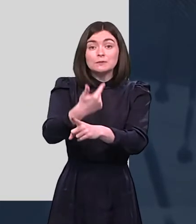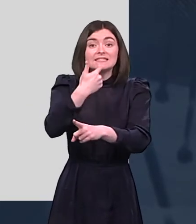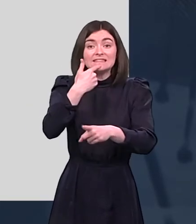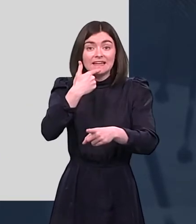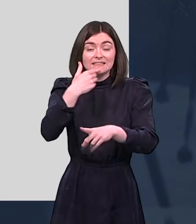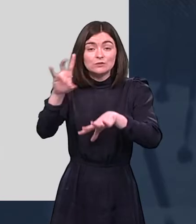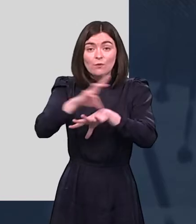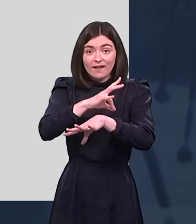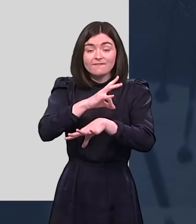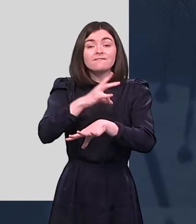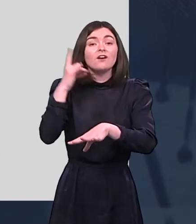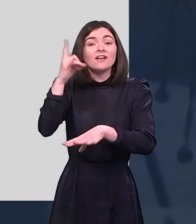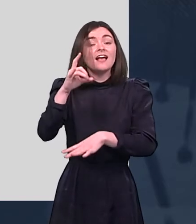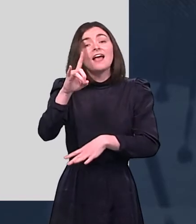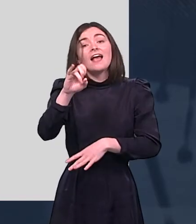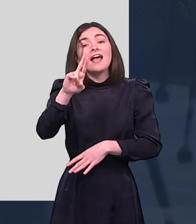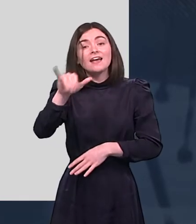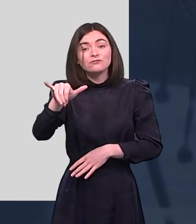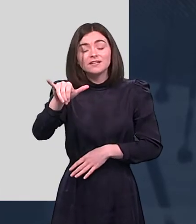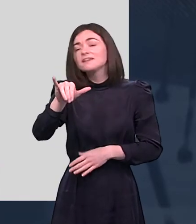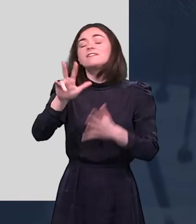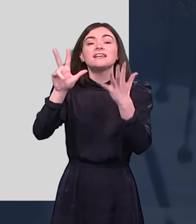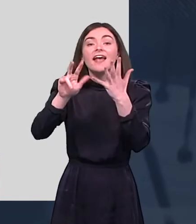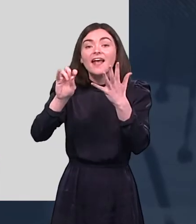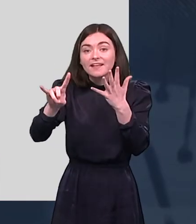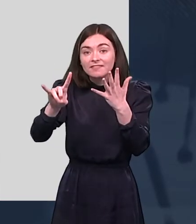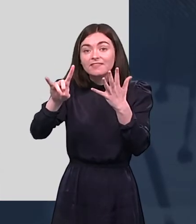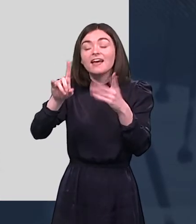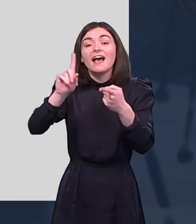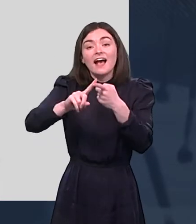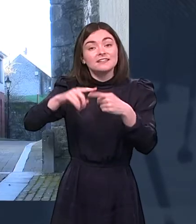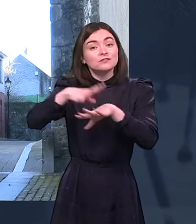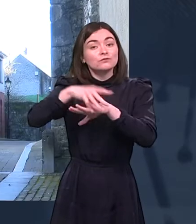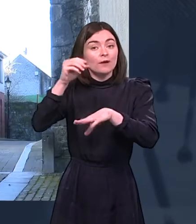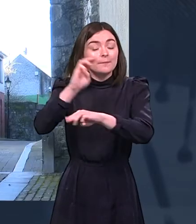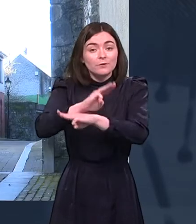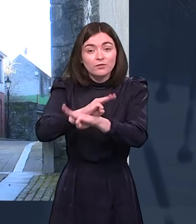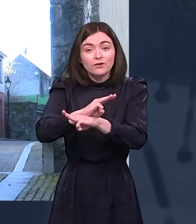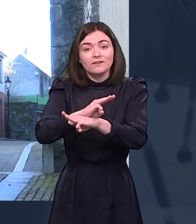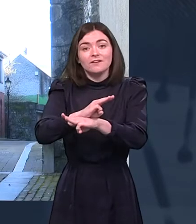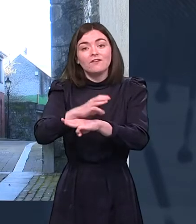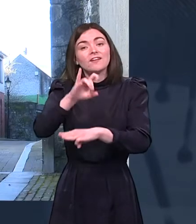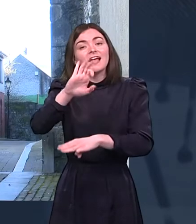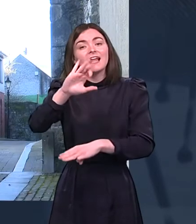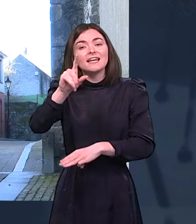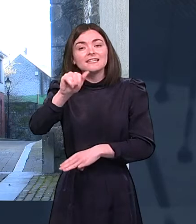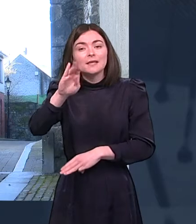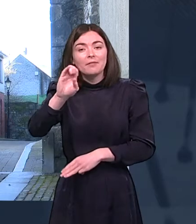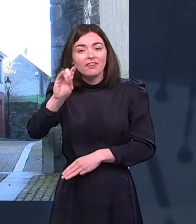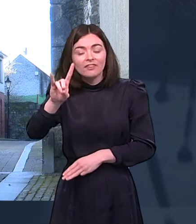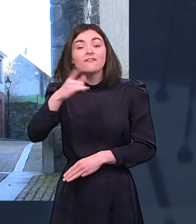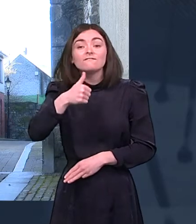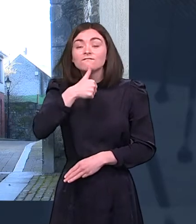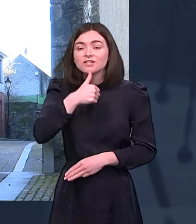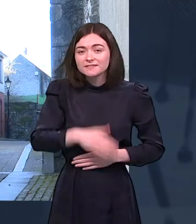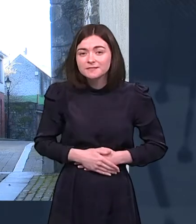VIII. And she was also great-grandmother to Elizabeth I. Protection in a medieval city in medieval times